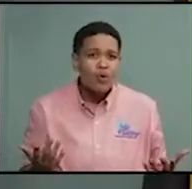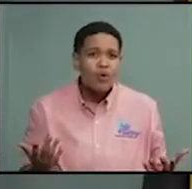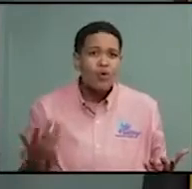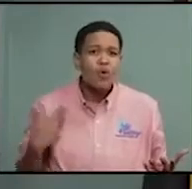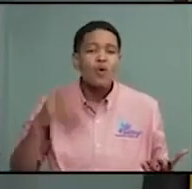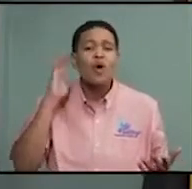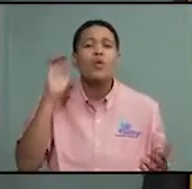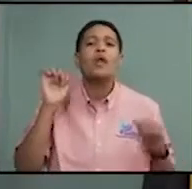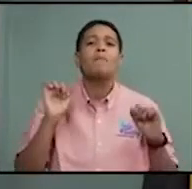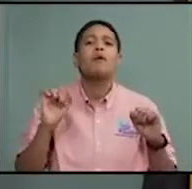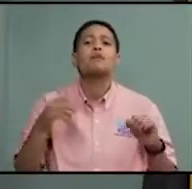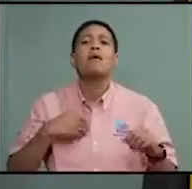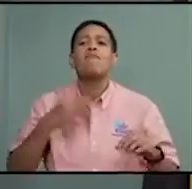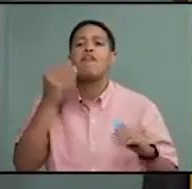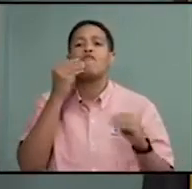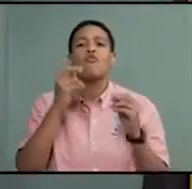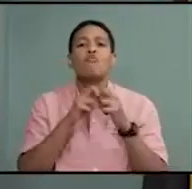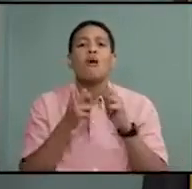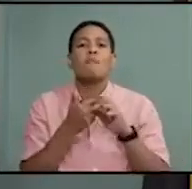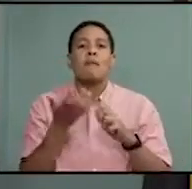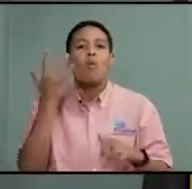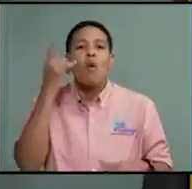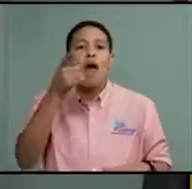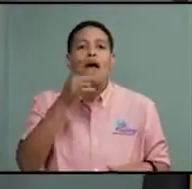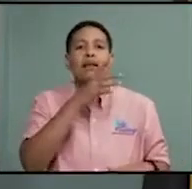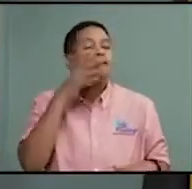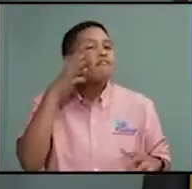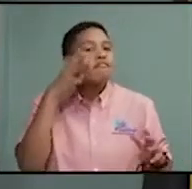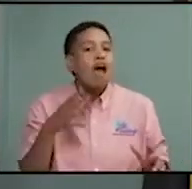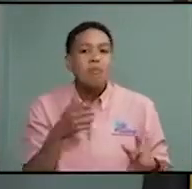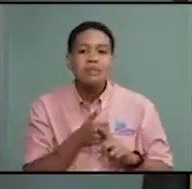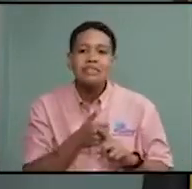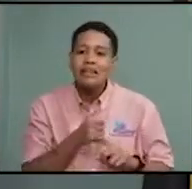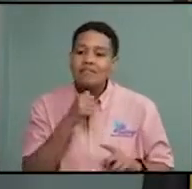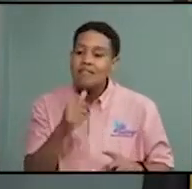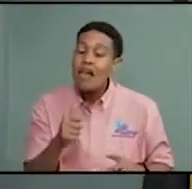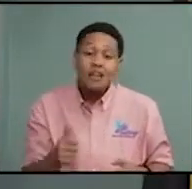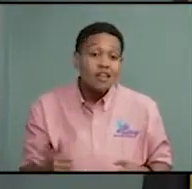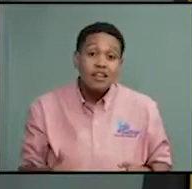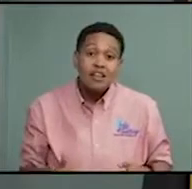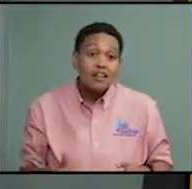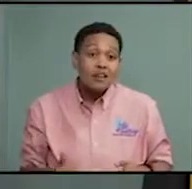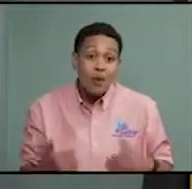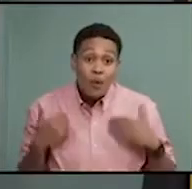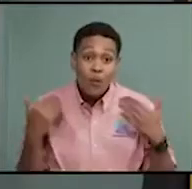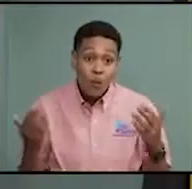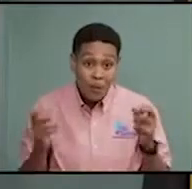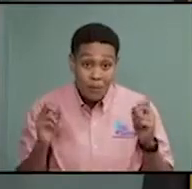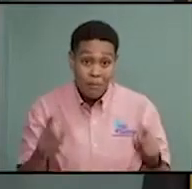likely have a food problem, because the farmers are not going back into the field